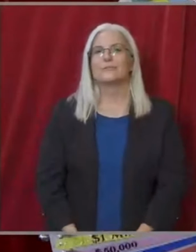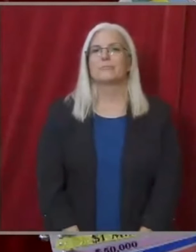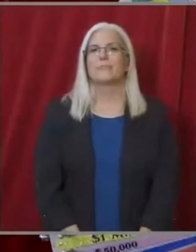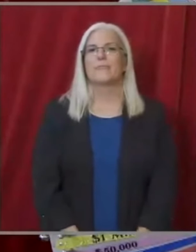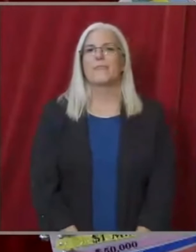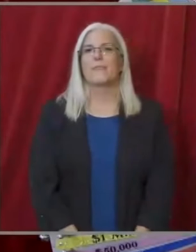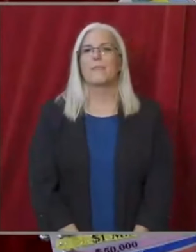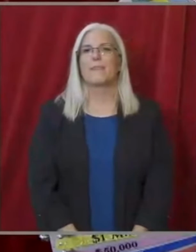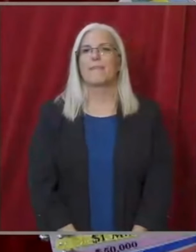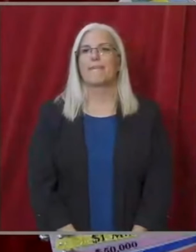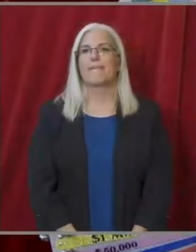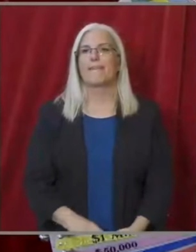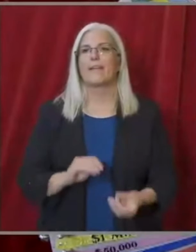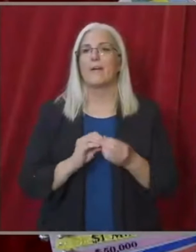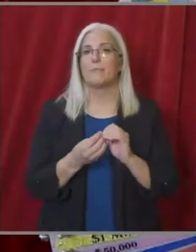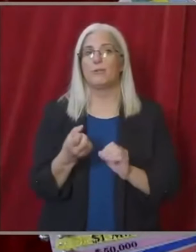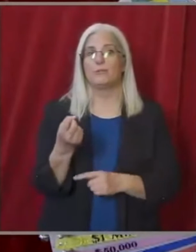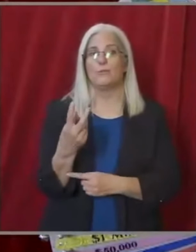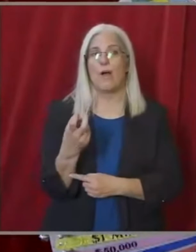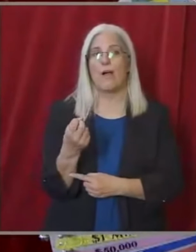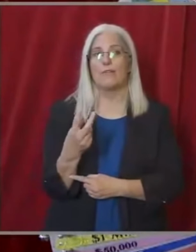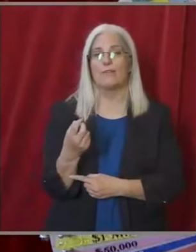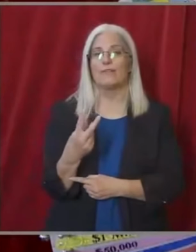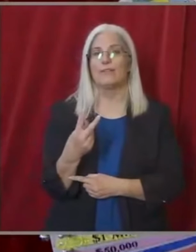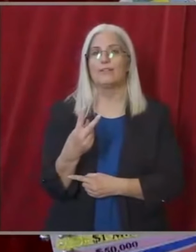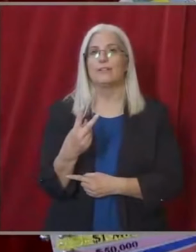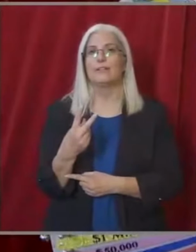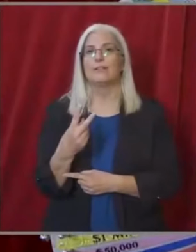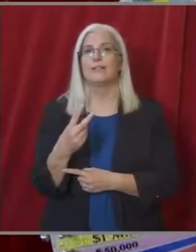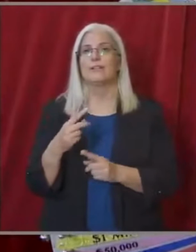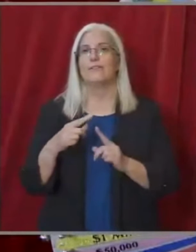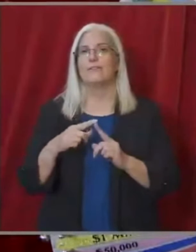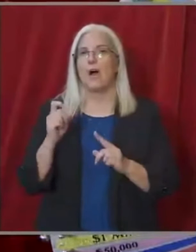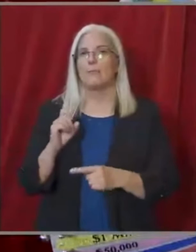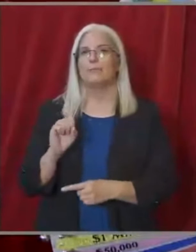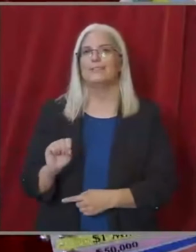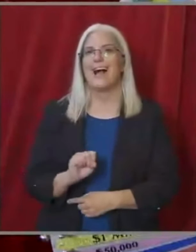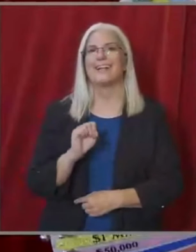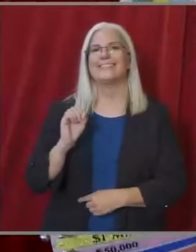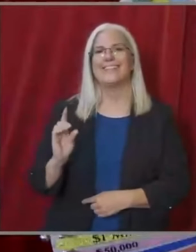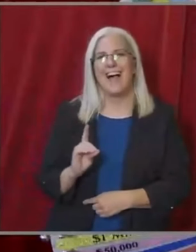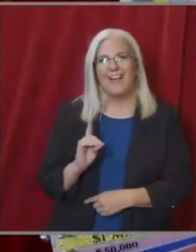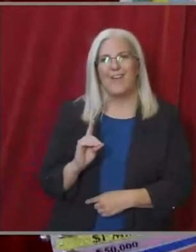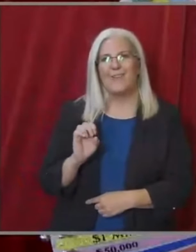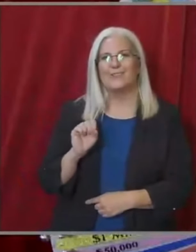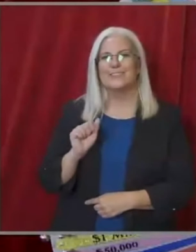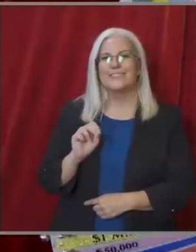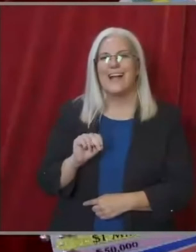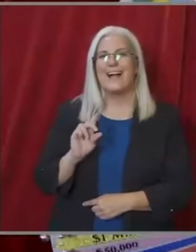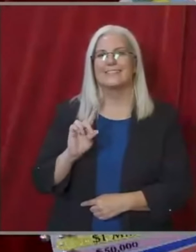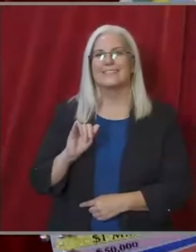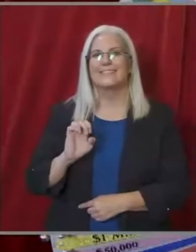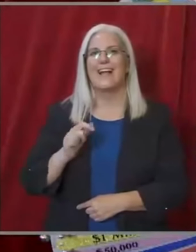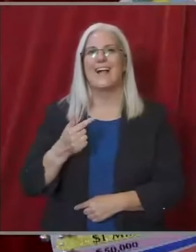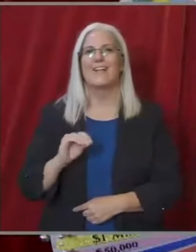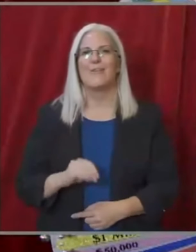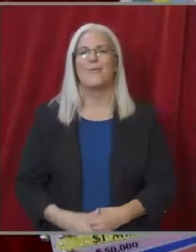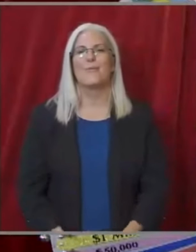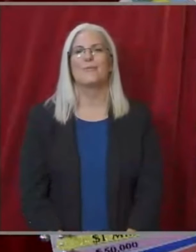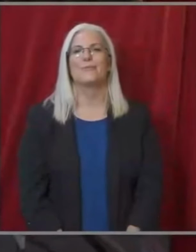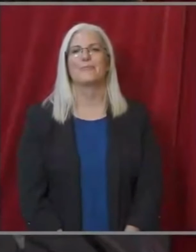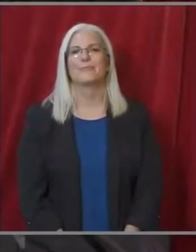this. Number 12. Look at San Diego is doing well. Another one for San Diego. All